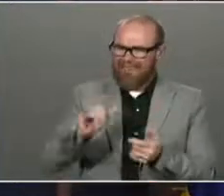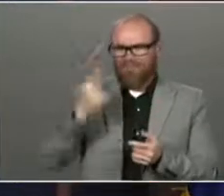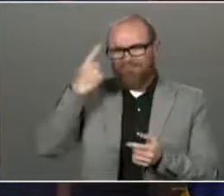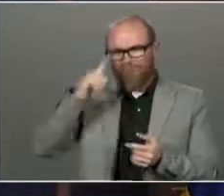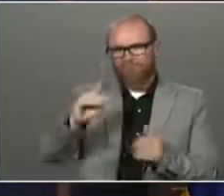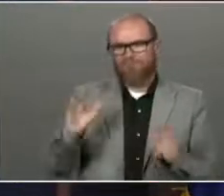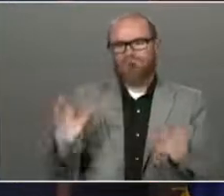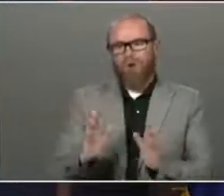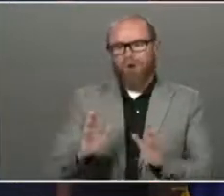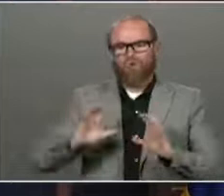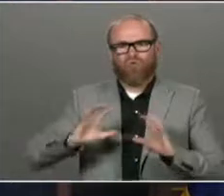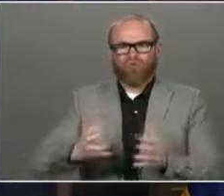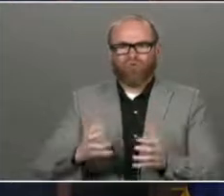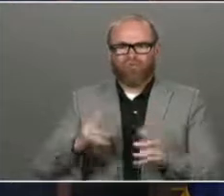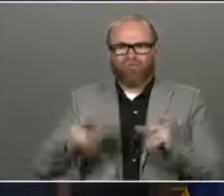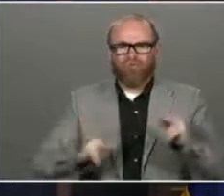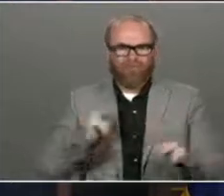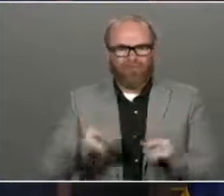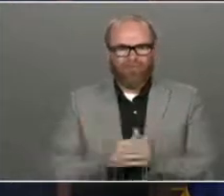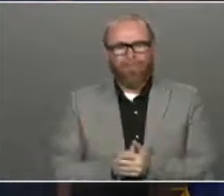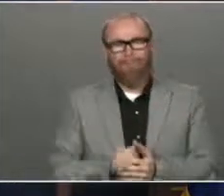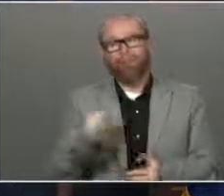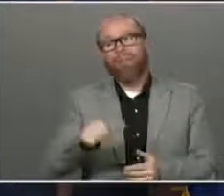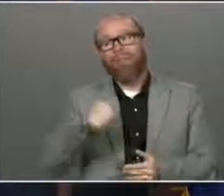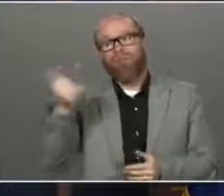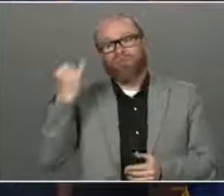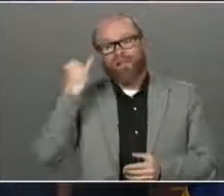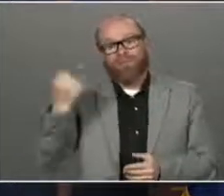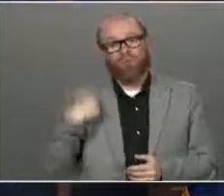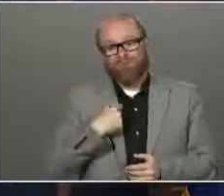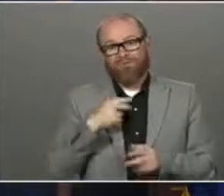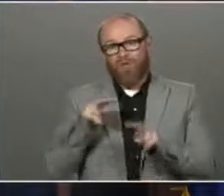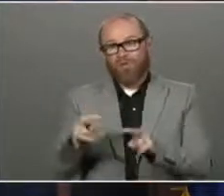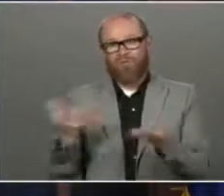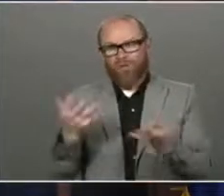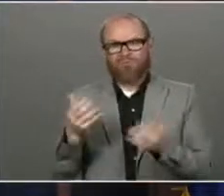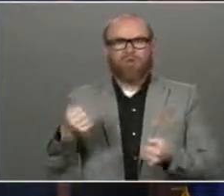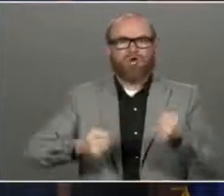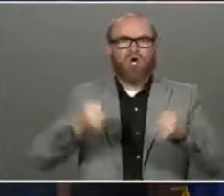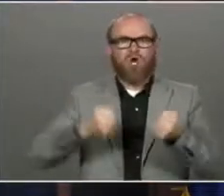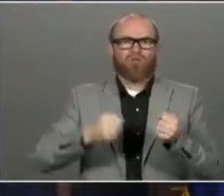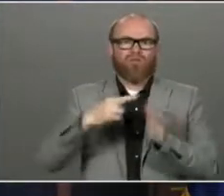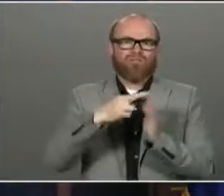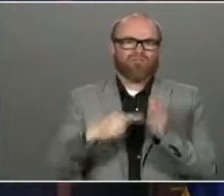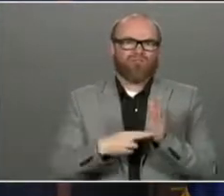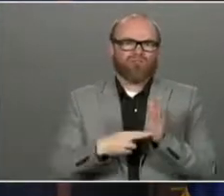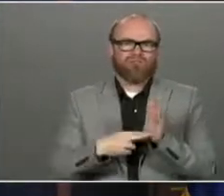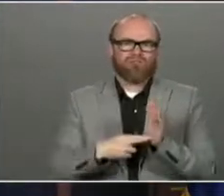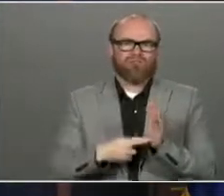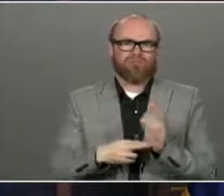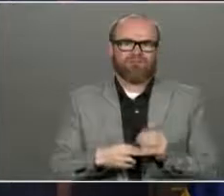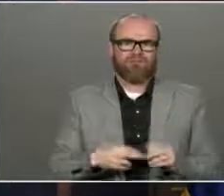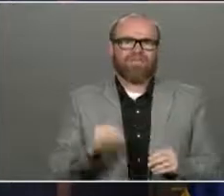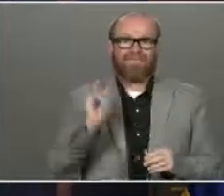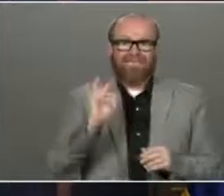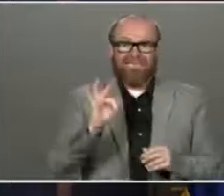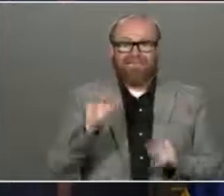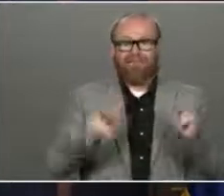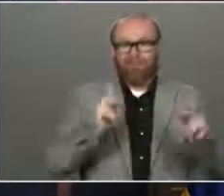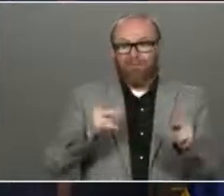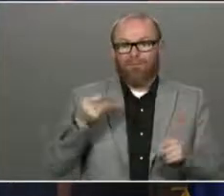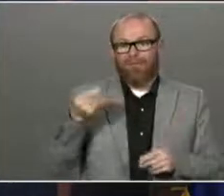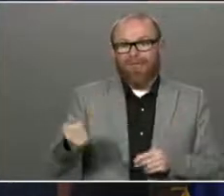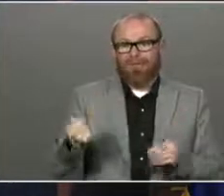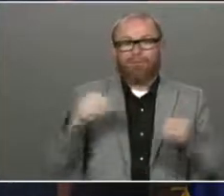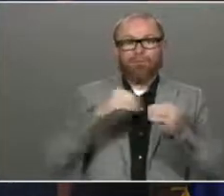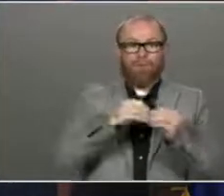group of people. The other thing that we've tossed around is looking at car registrations, for example. If people are paying more at